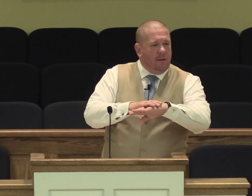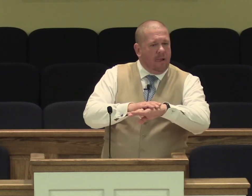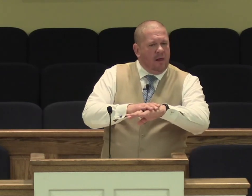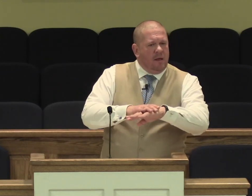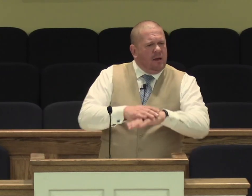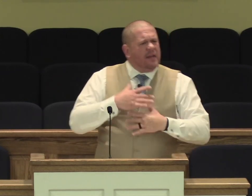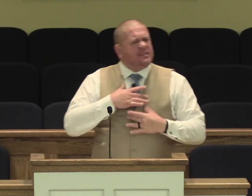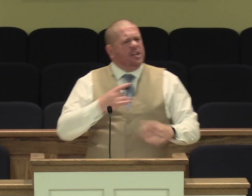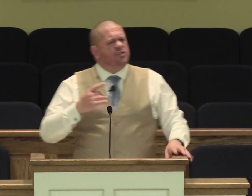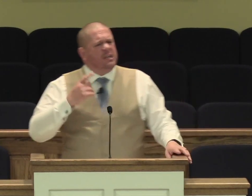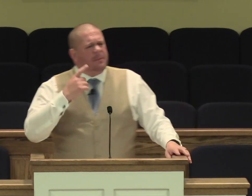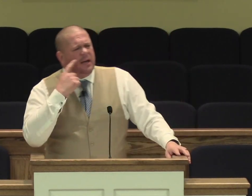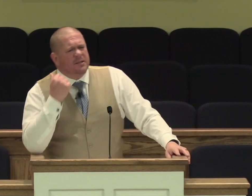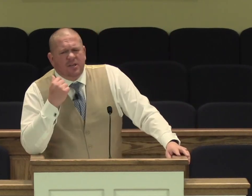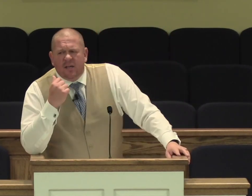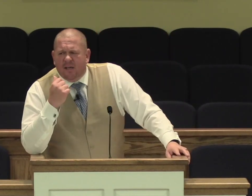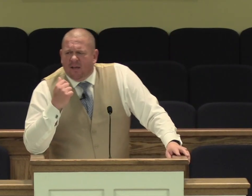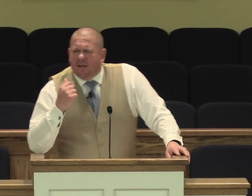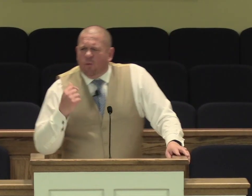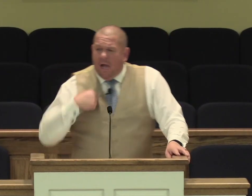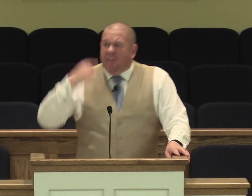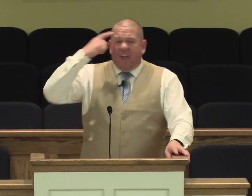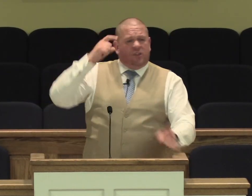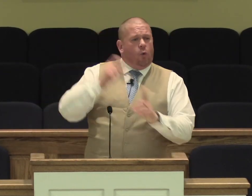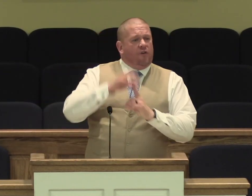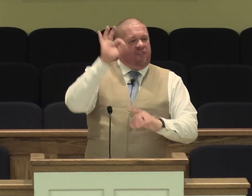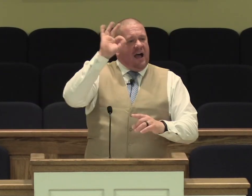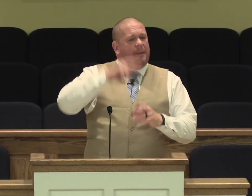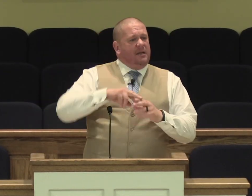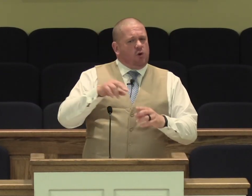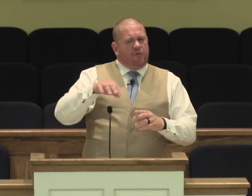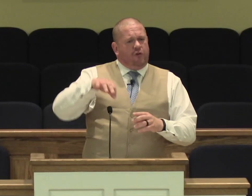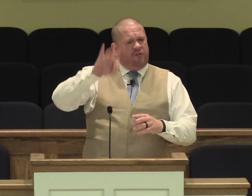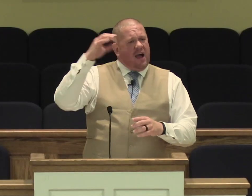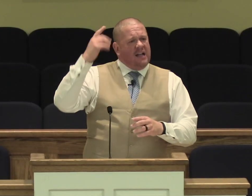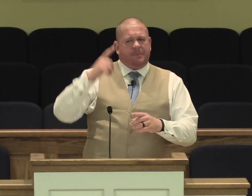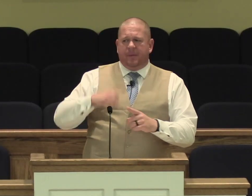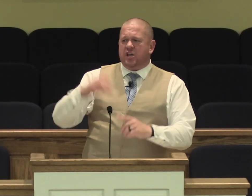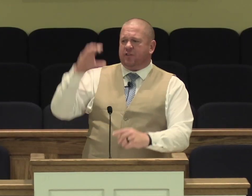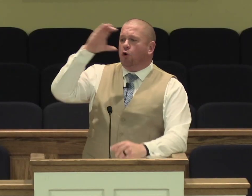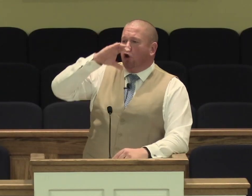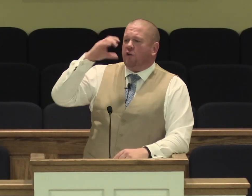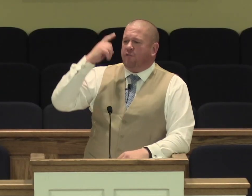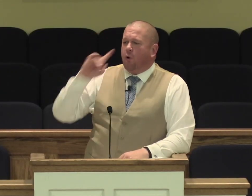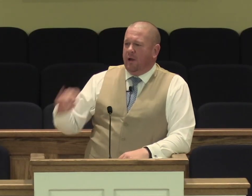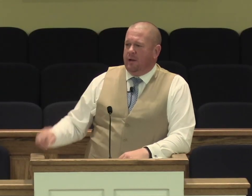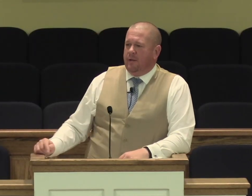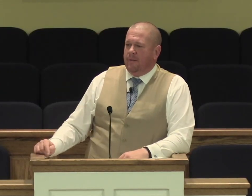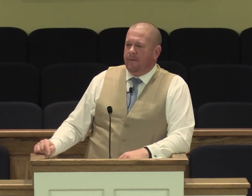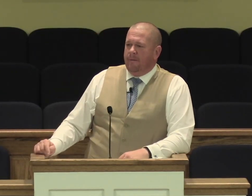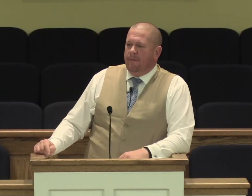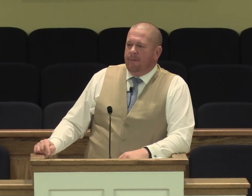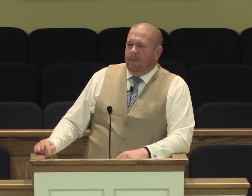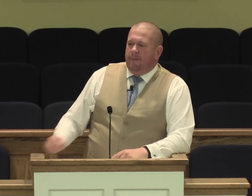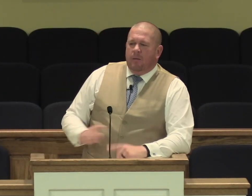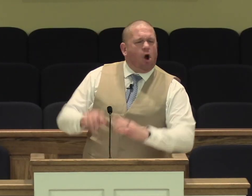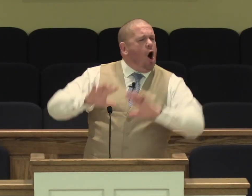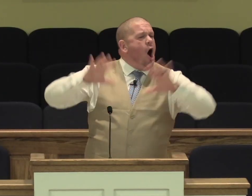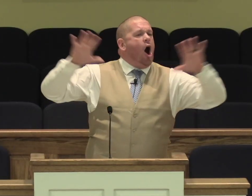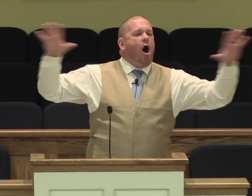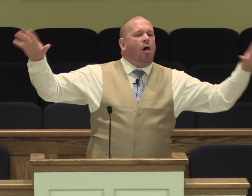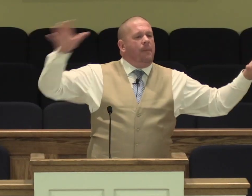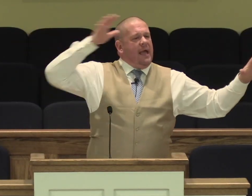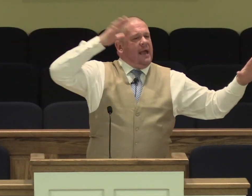to come upon. Now that's interesting because we think the word find means in order for you to find something, it means you have to go looking for it.